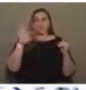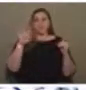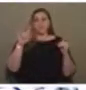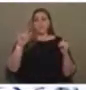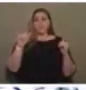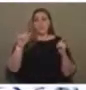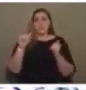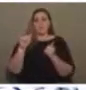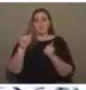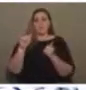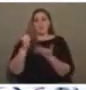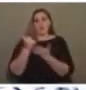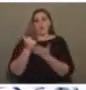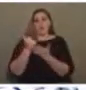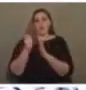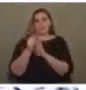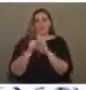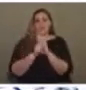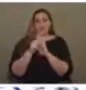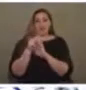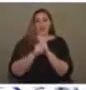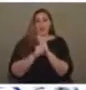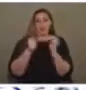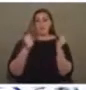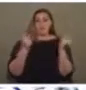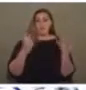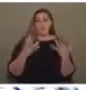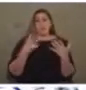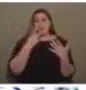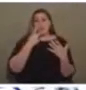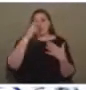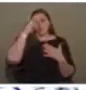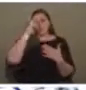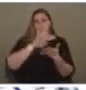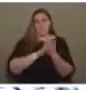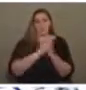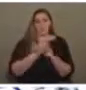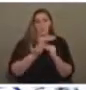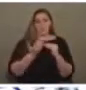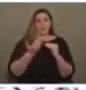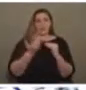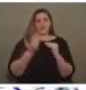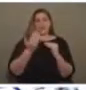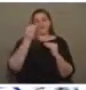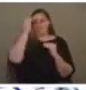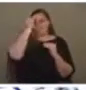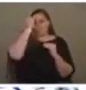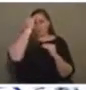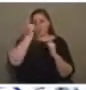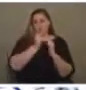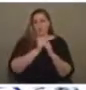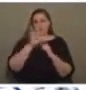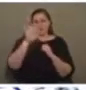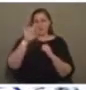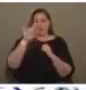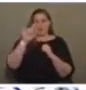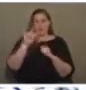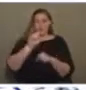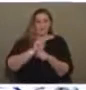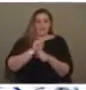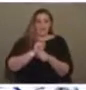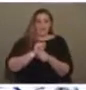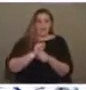which is a state that many Puerto Ricans willingly or unwillingly are becoming very familiar with. Florida has a labor